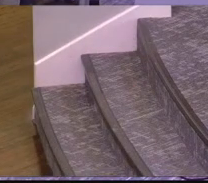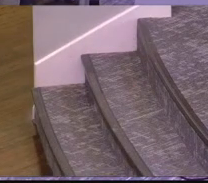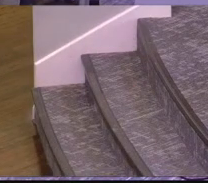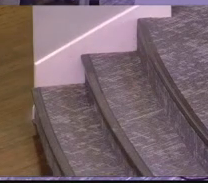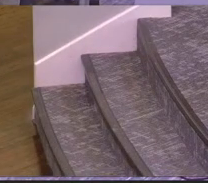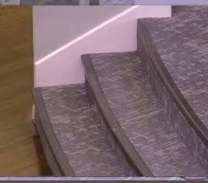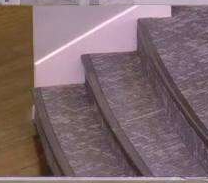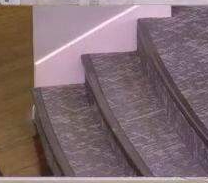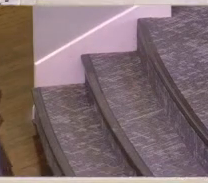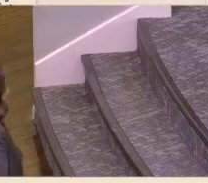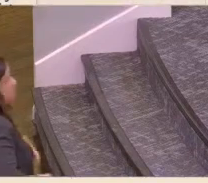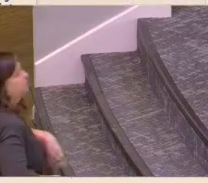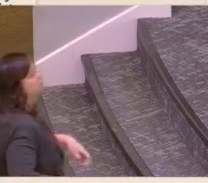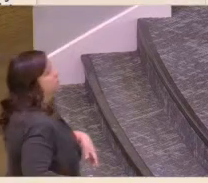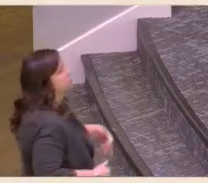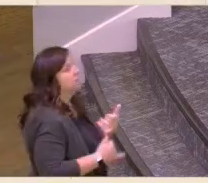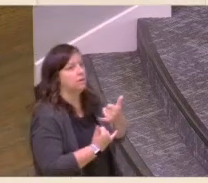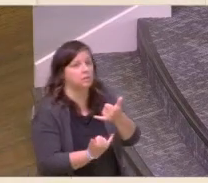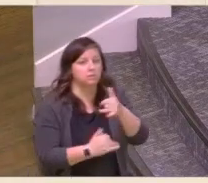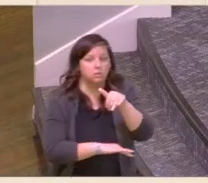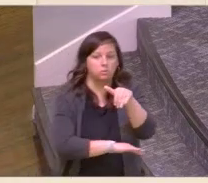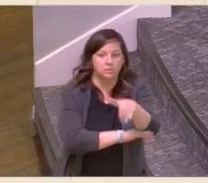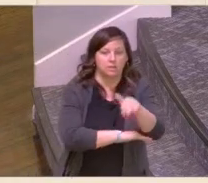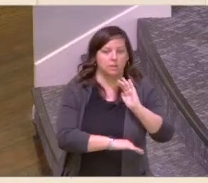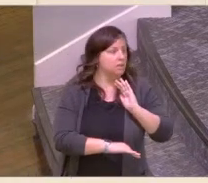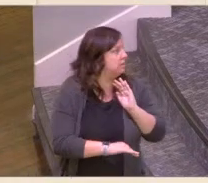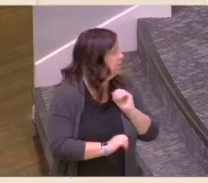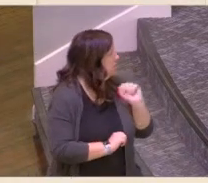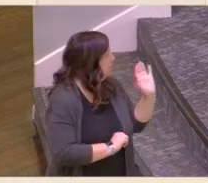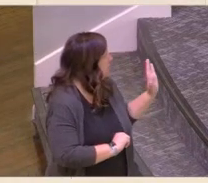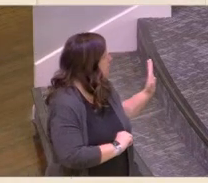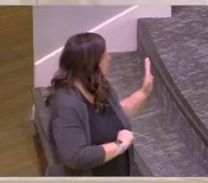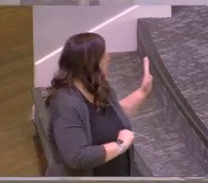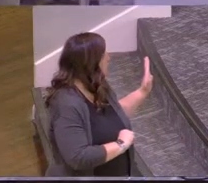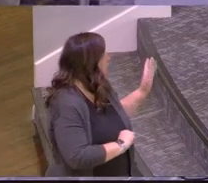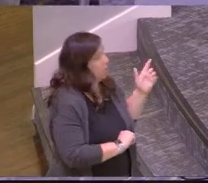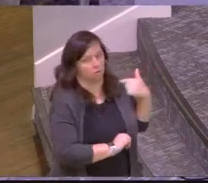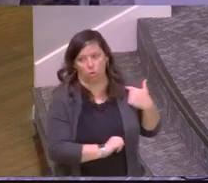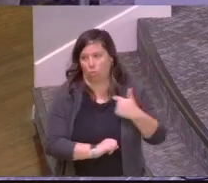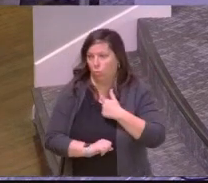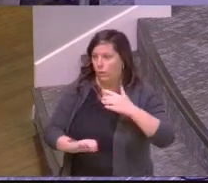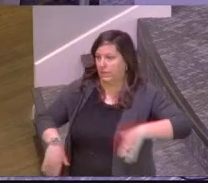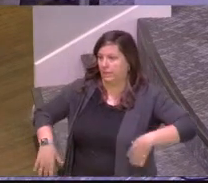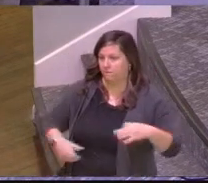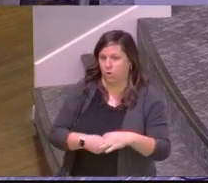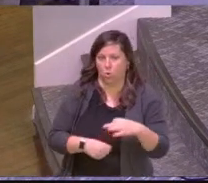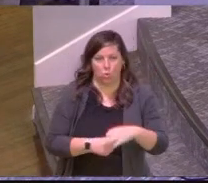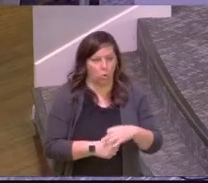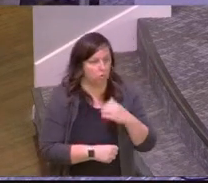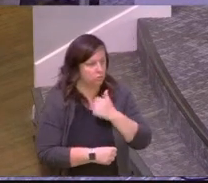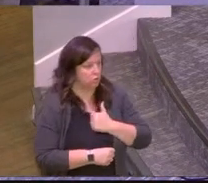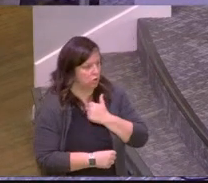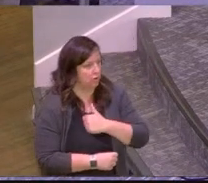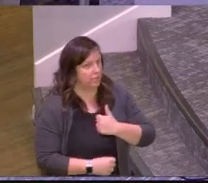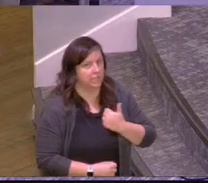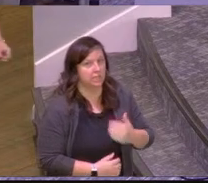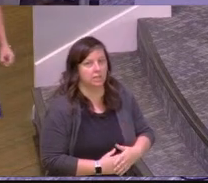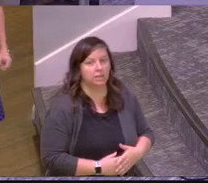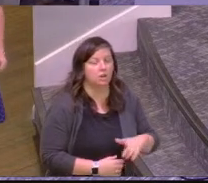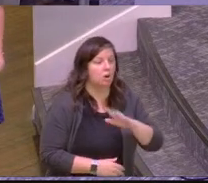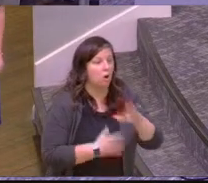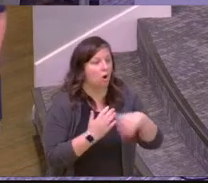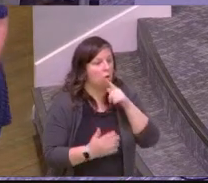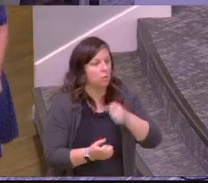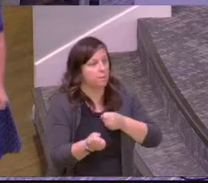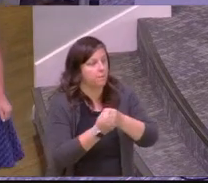fairly simple, and that is to find out what, I'm sorry. We didn't vote. I'm sorry. It's okay. All in favor, raise